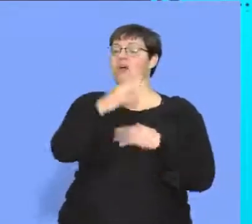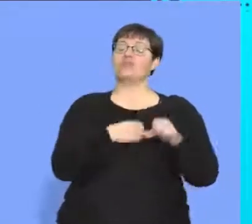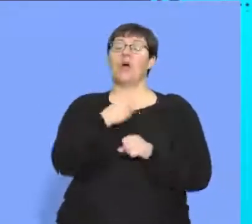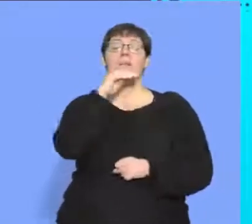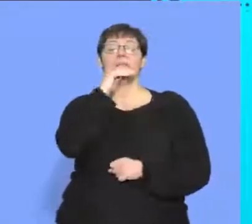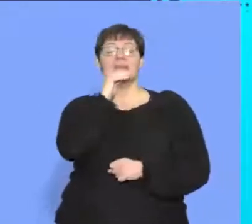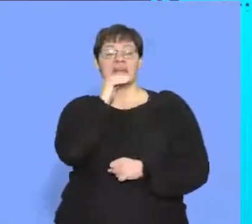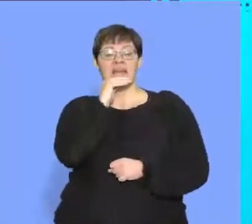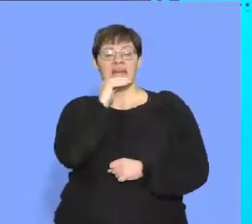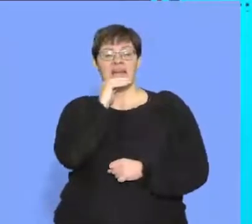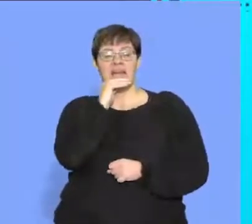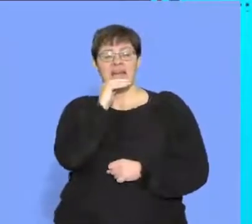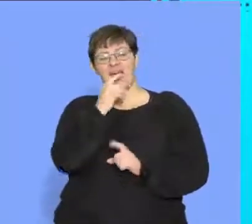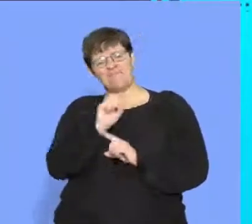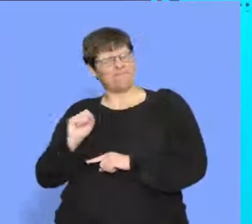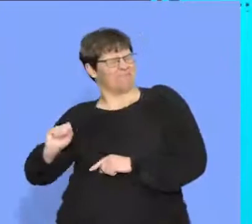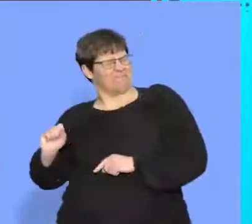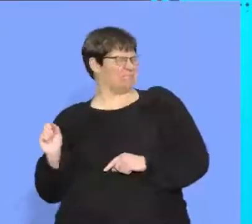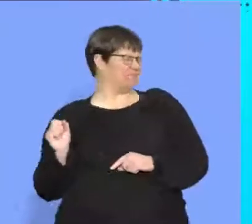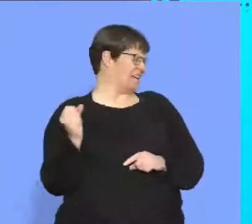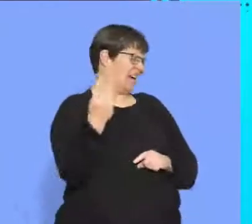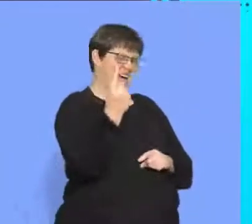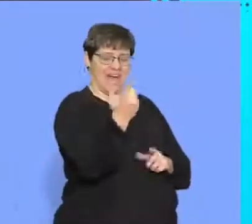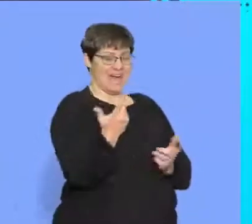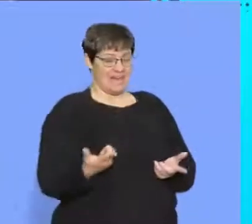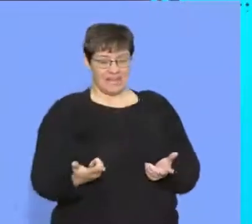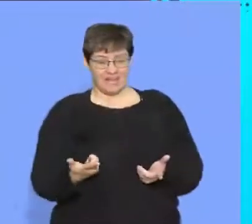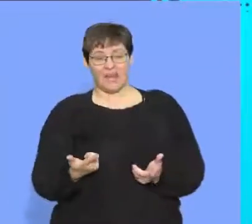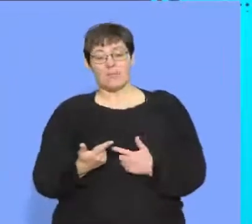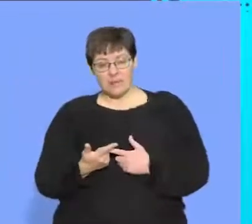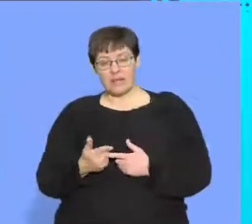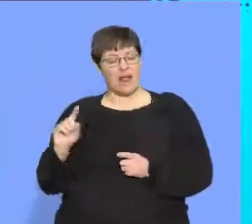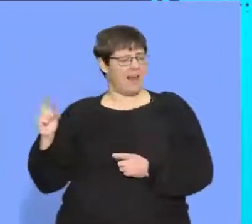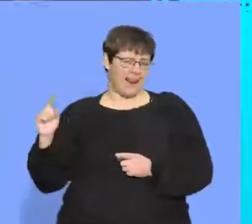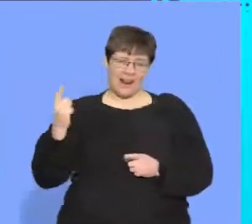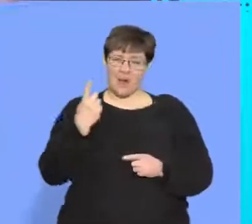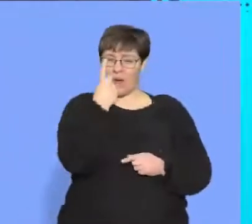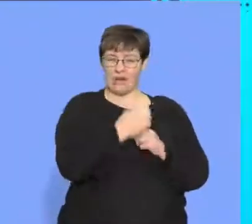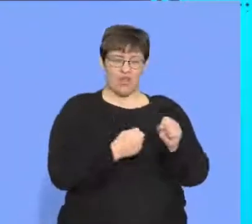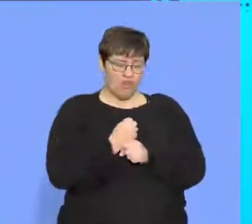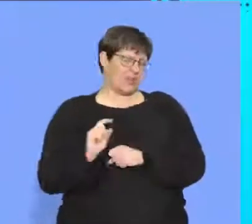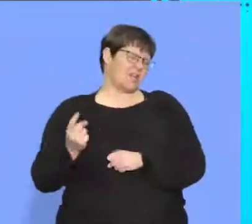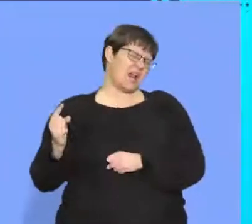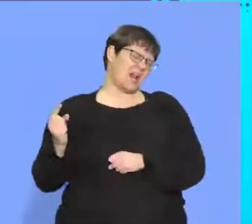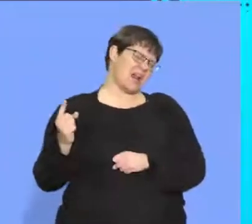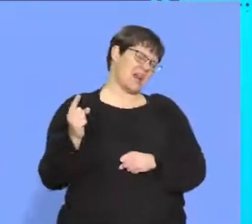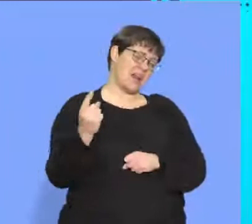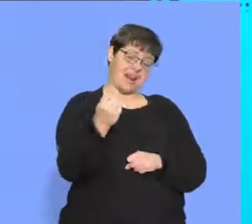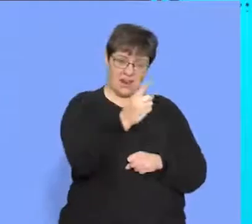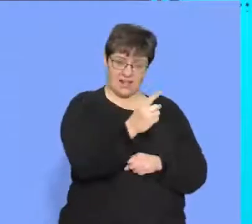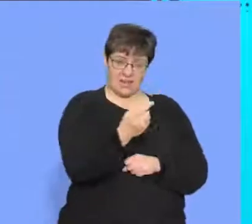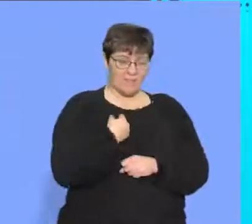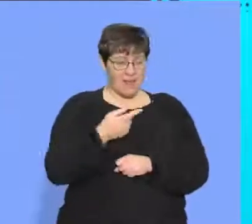used correctly to describe a very large distance, i.e. the distance that light would travel in a single year. If